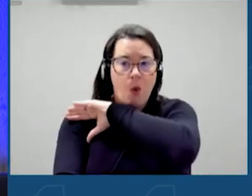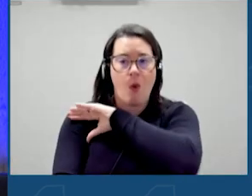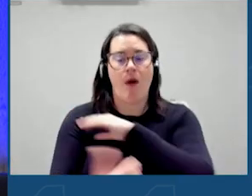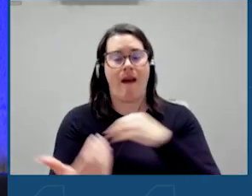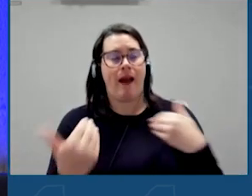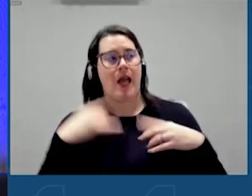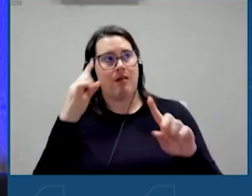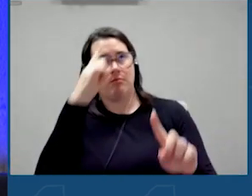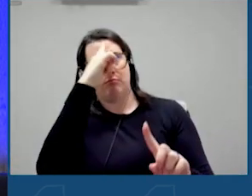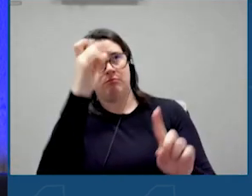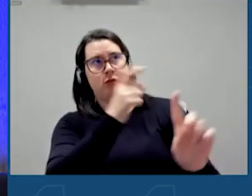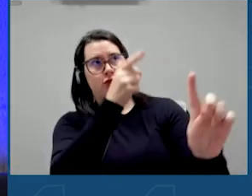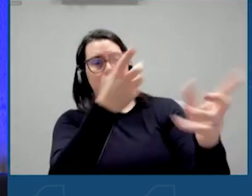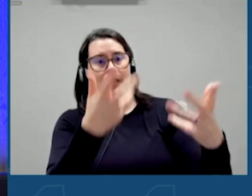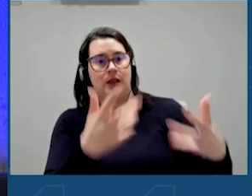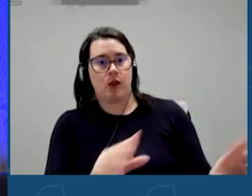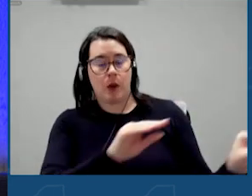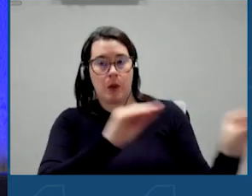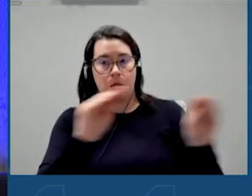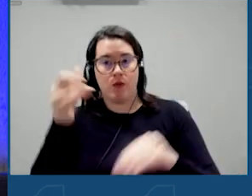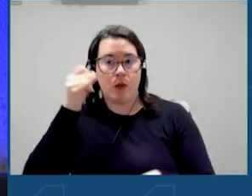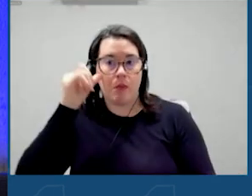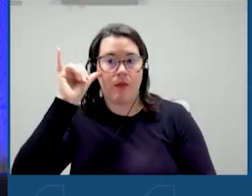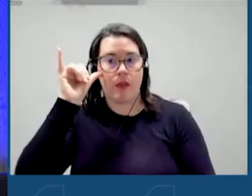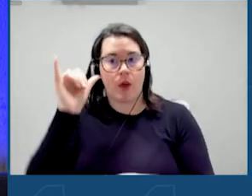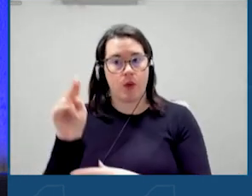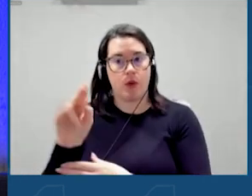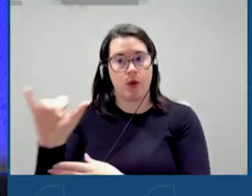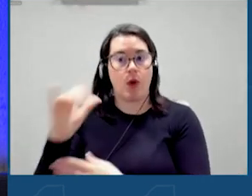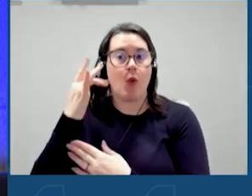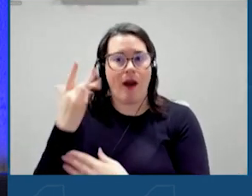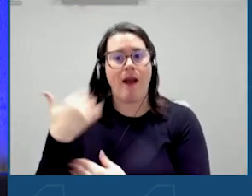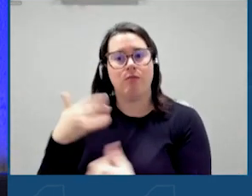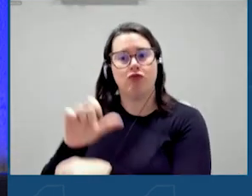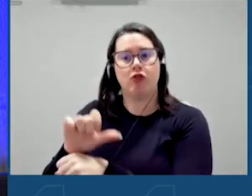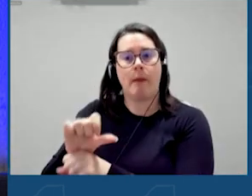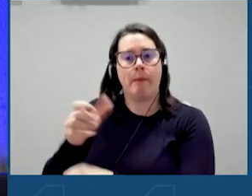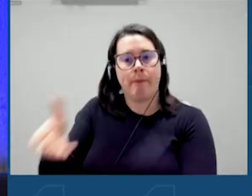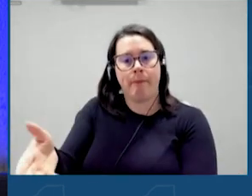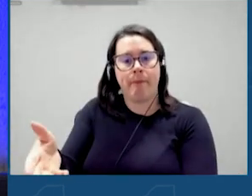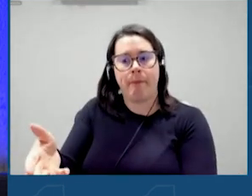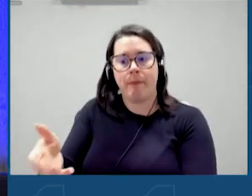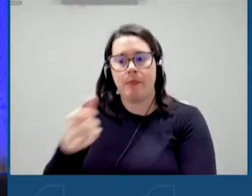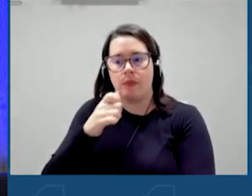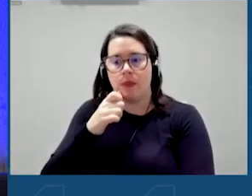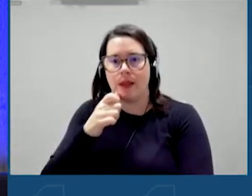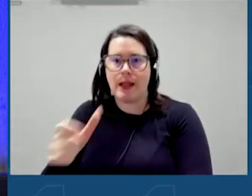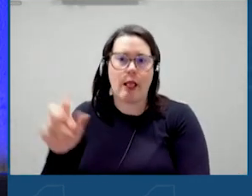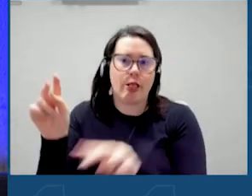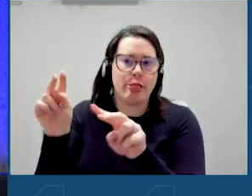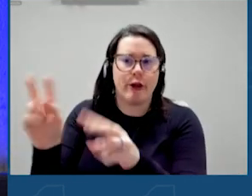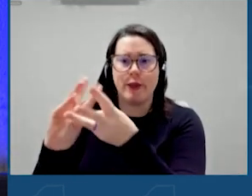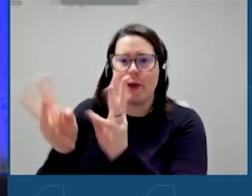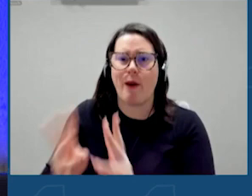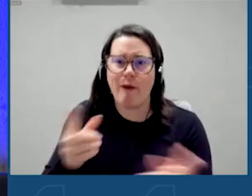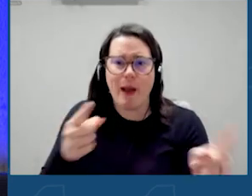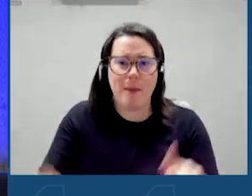found a place called Buffalo, New York. Why? Because there were jobs. They didn't check the weather forecast before they got